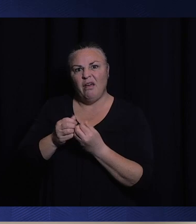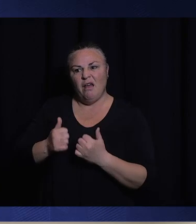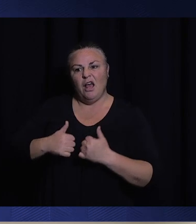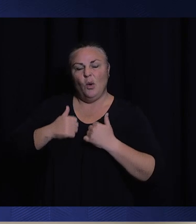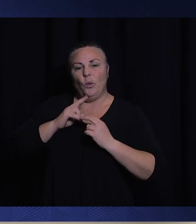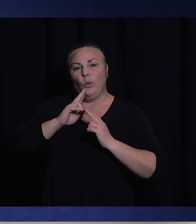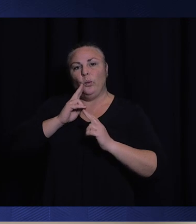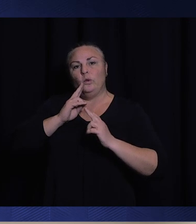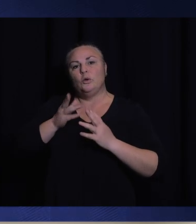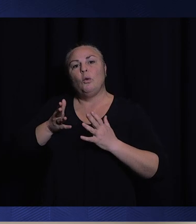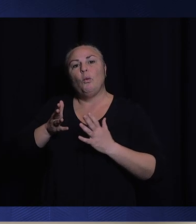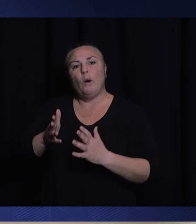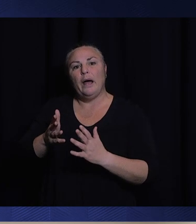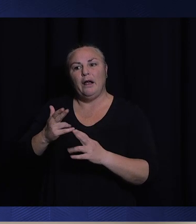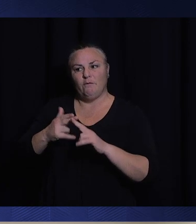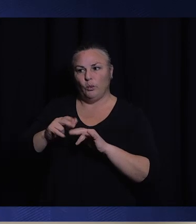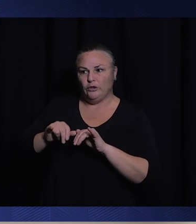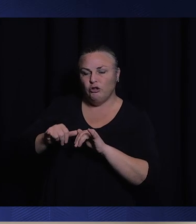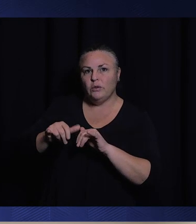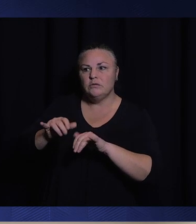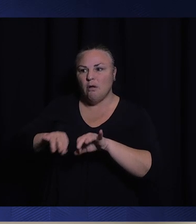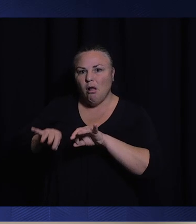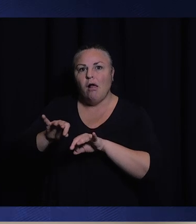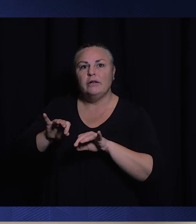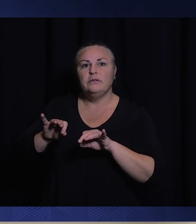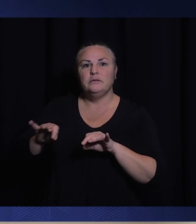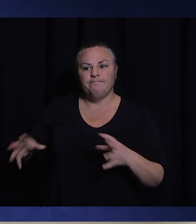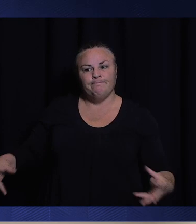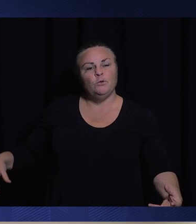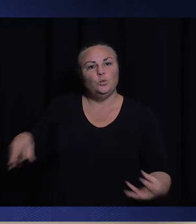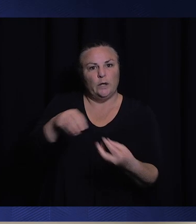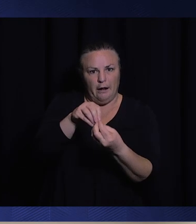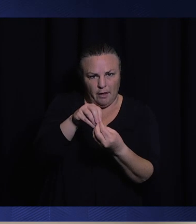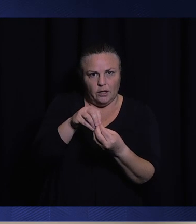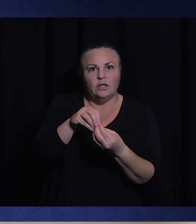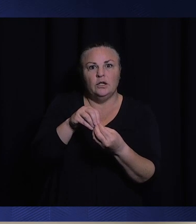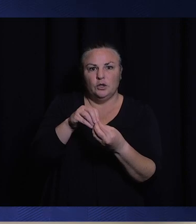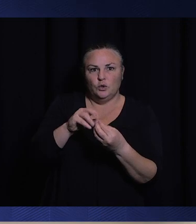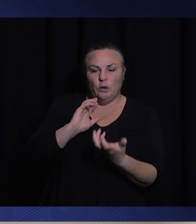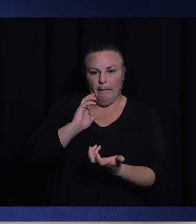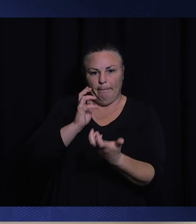or inadequacies of their current sanitation services.